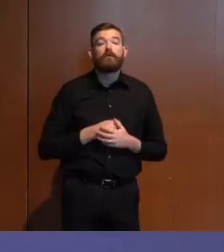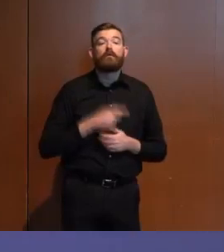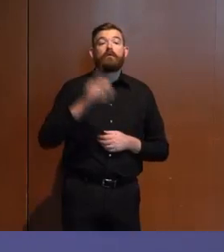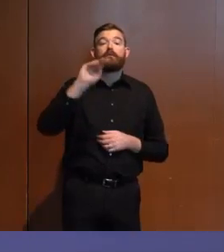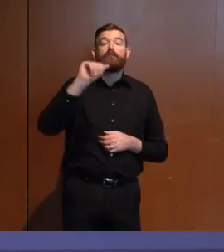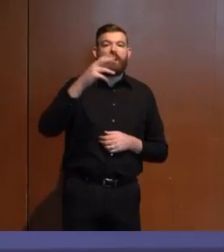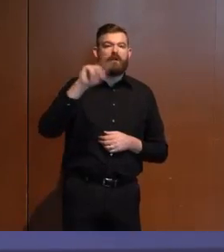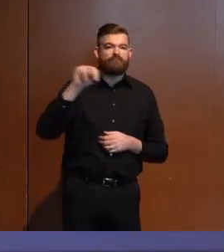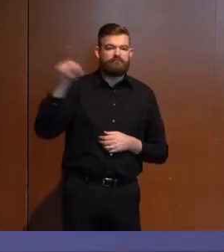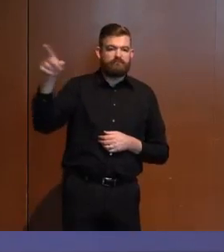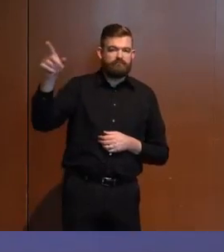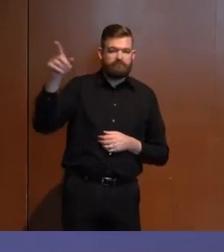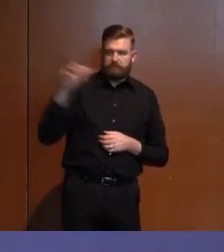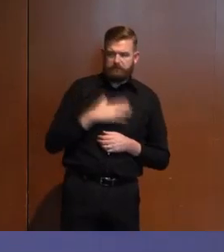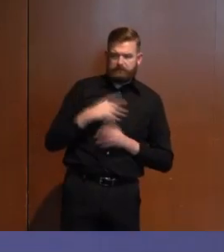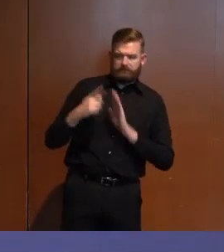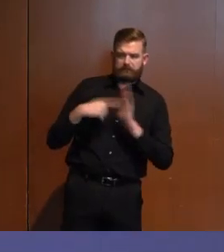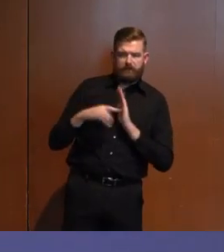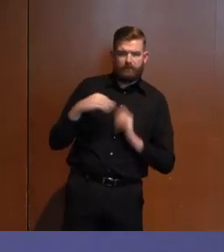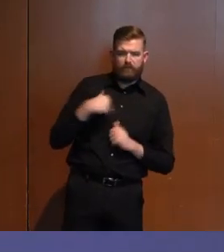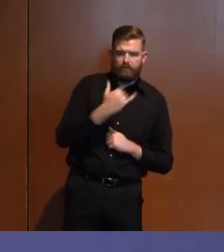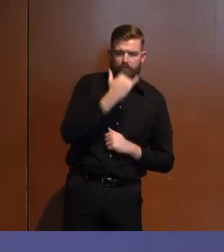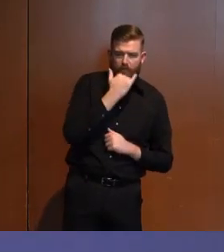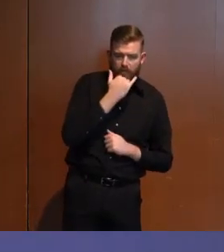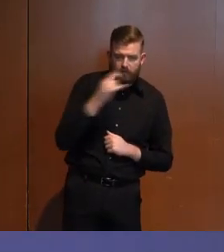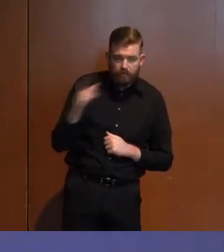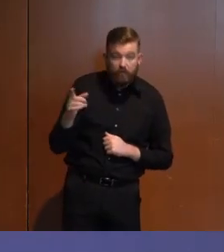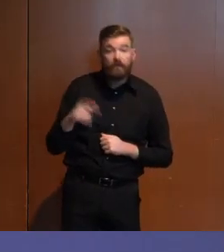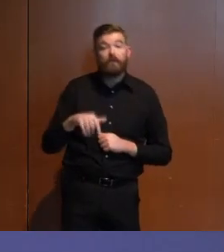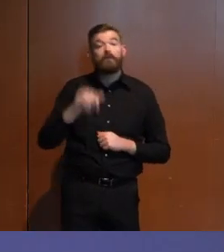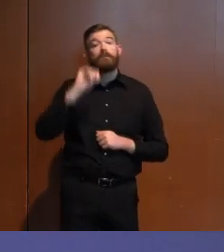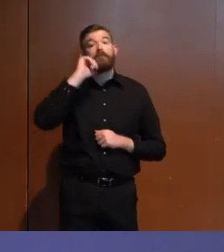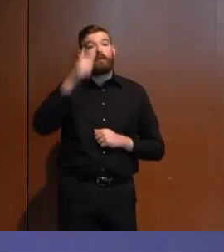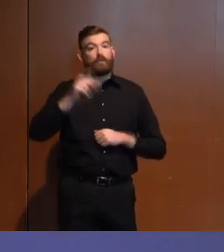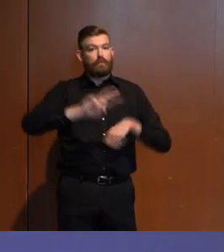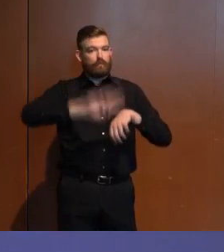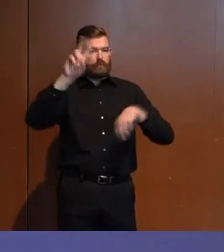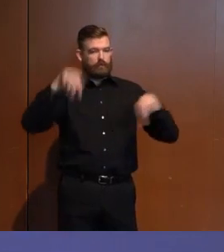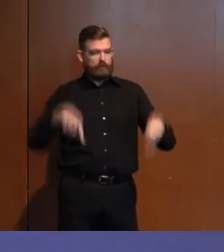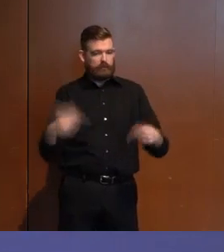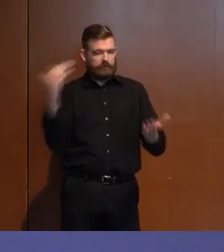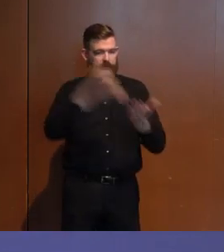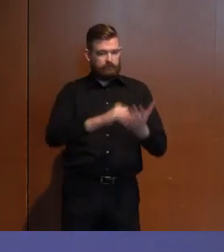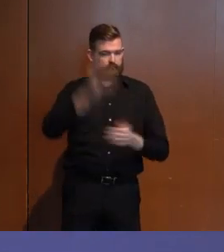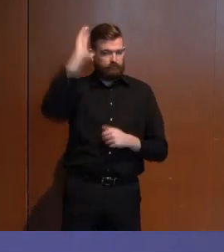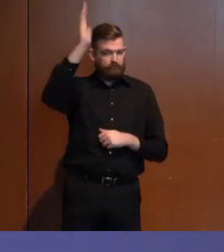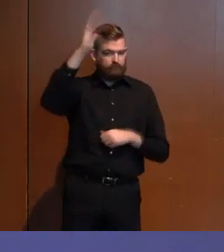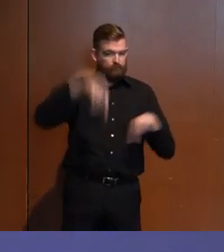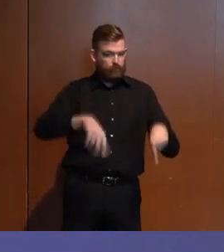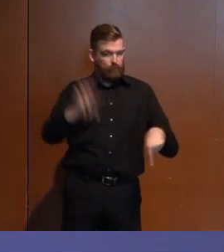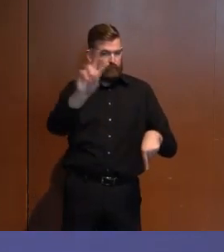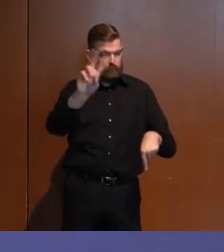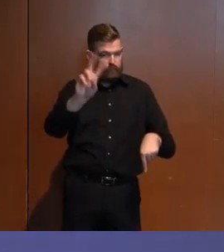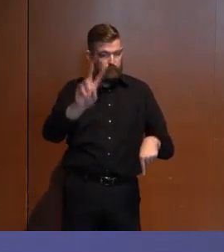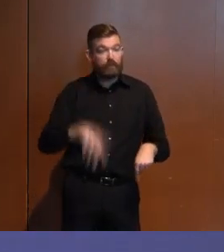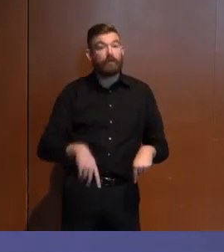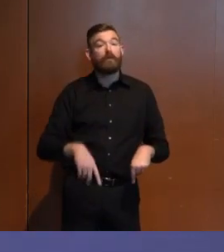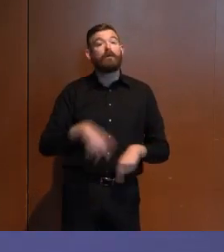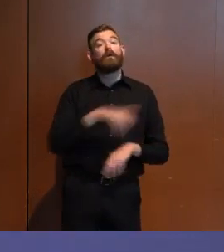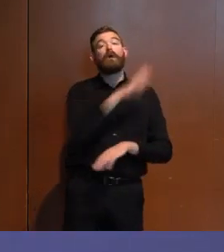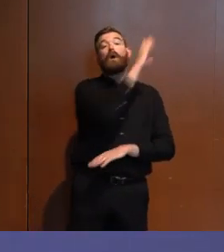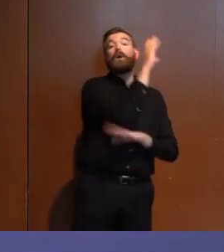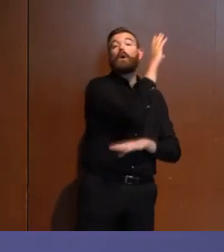here. There is a VTC with the president and vice president at noon. So we're trying to be on time today. We